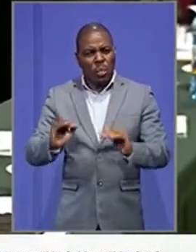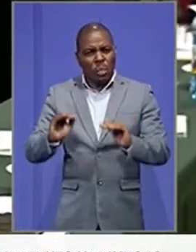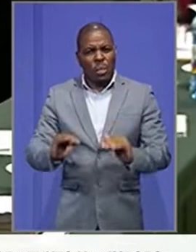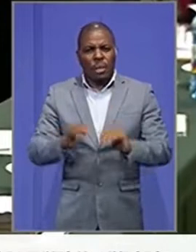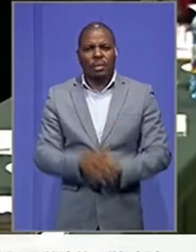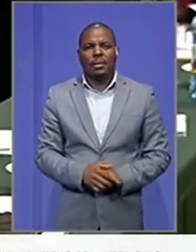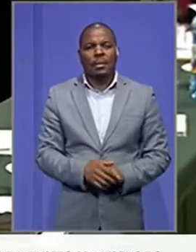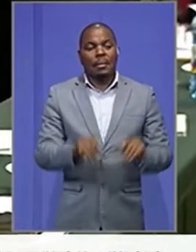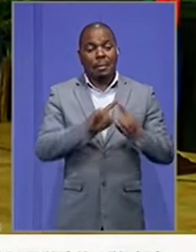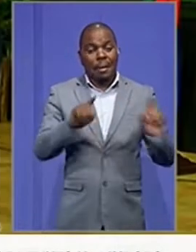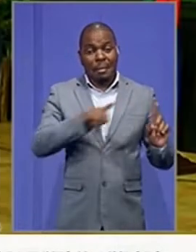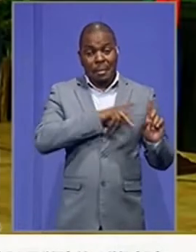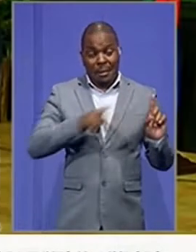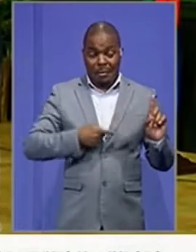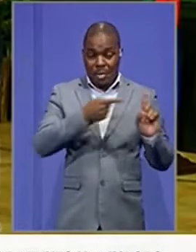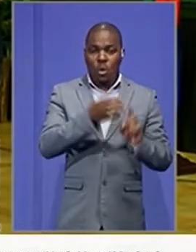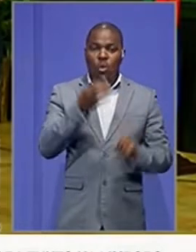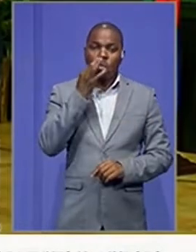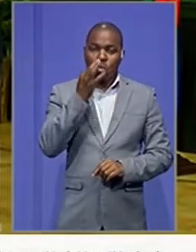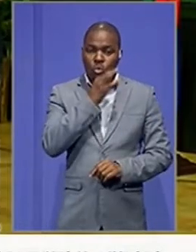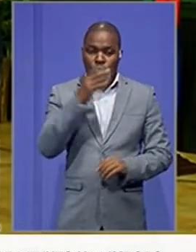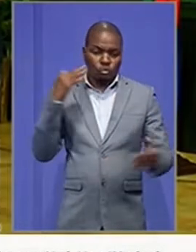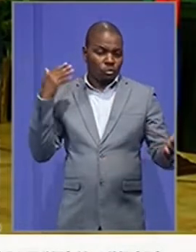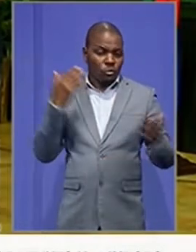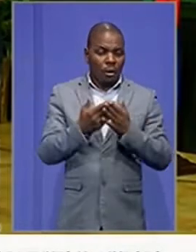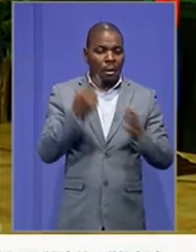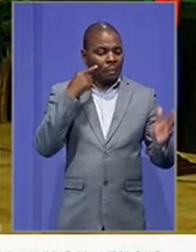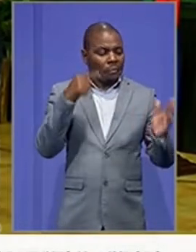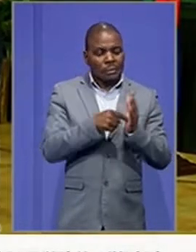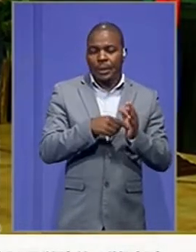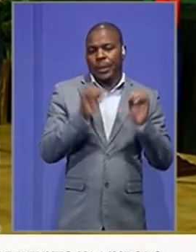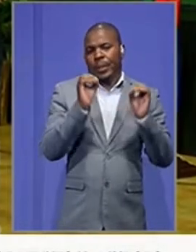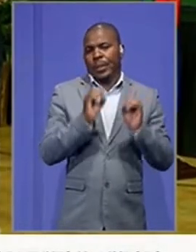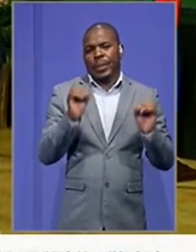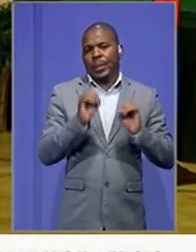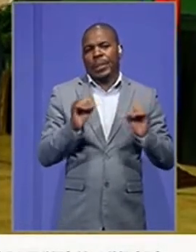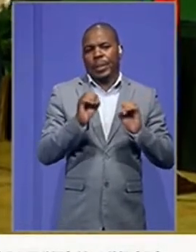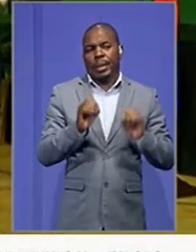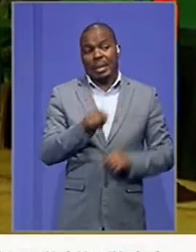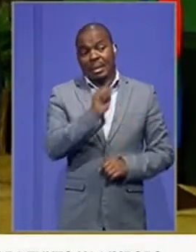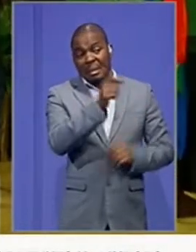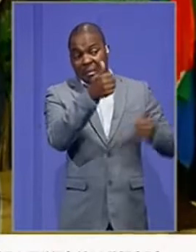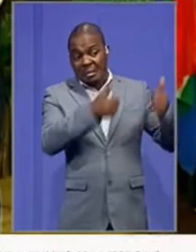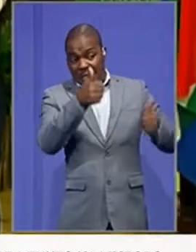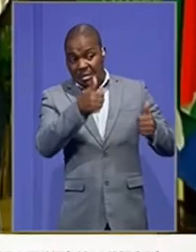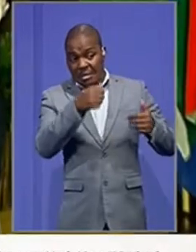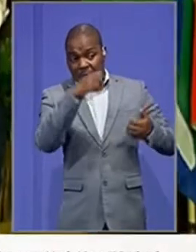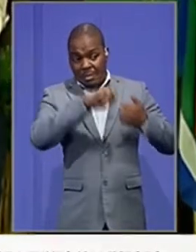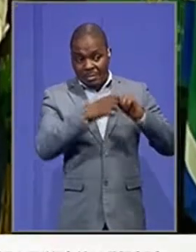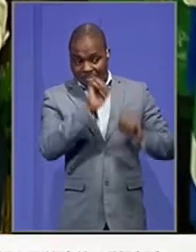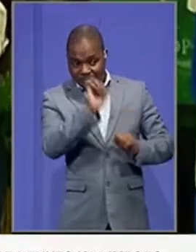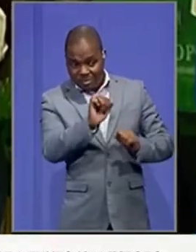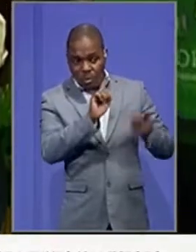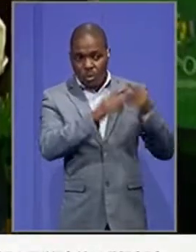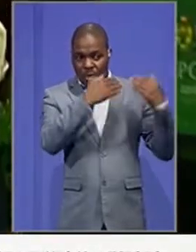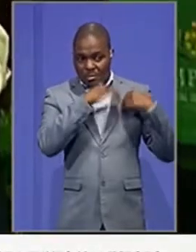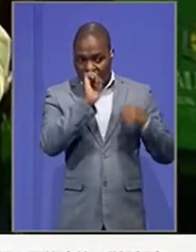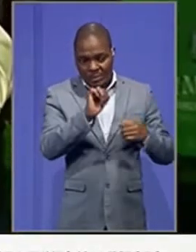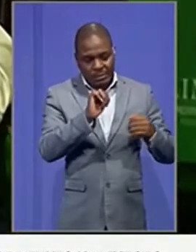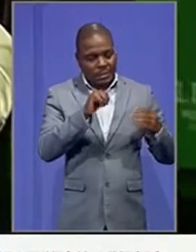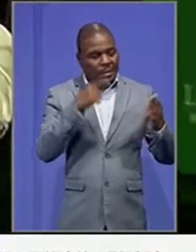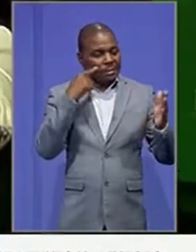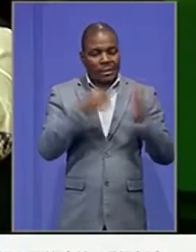bjalo Mathabatha gore go fihla ga bjale a go bohlatse bjo bo bontšhago gore bahlankedi ke bona ba ka solwago goba go rwešwa maikarabelo tabeng